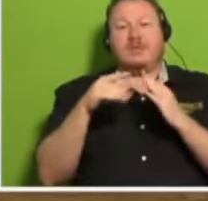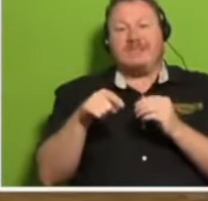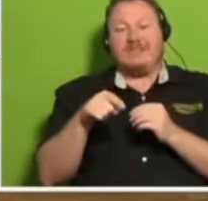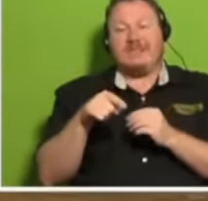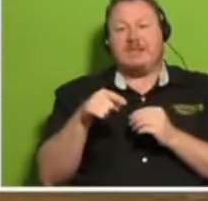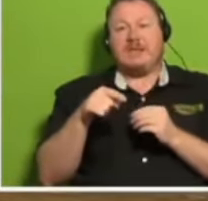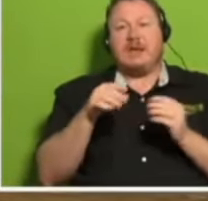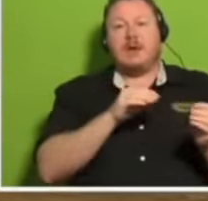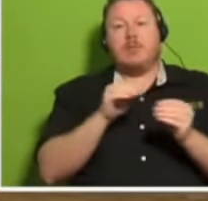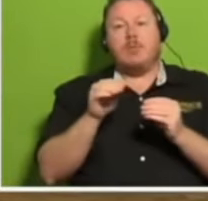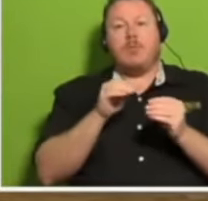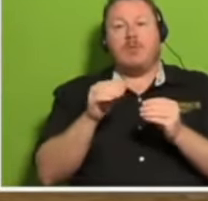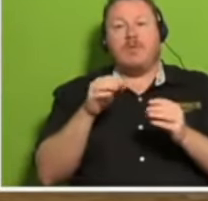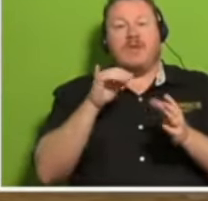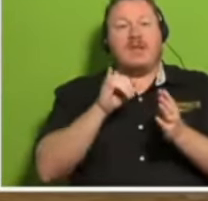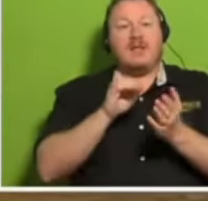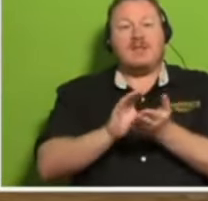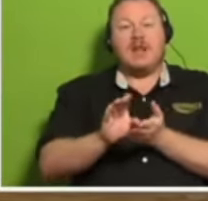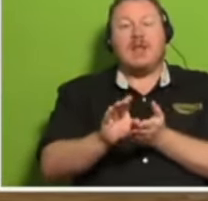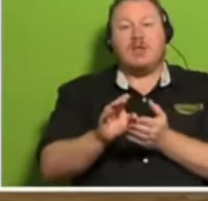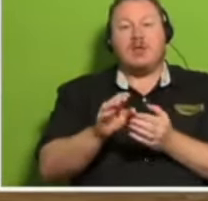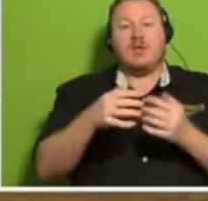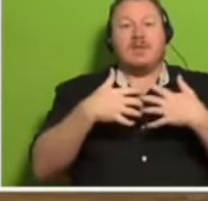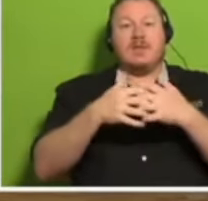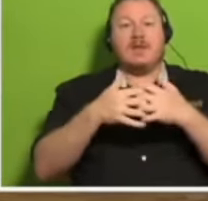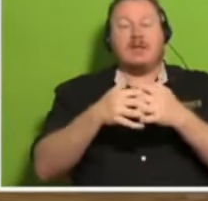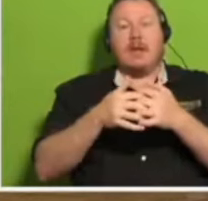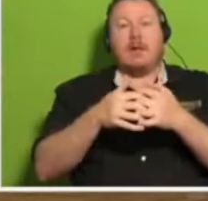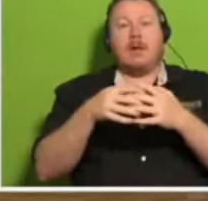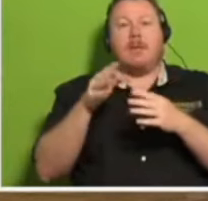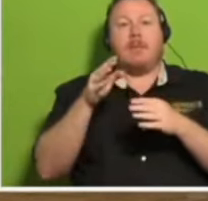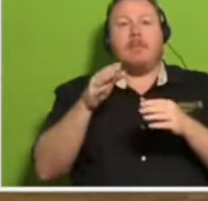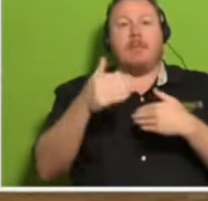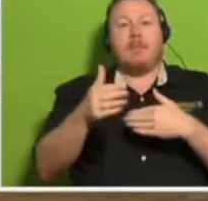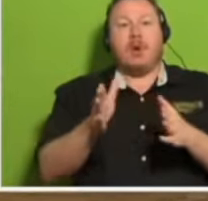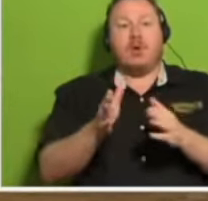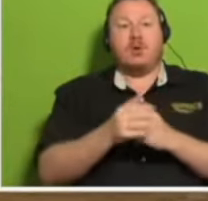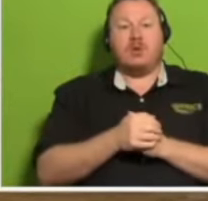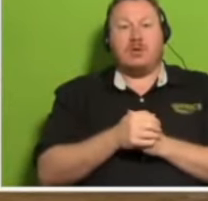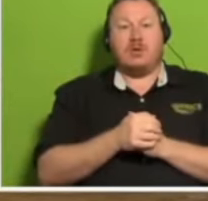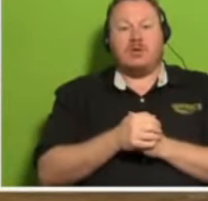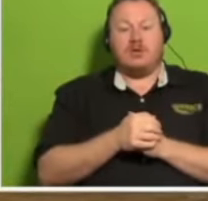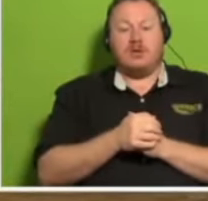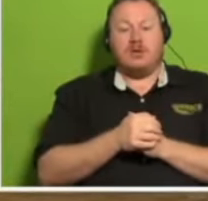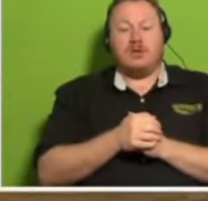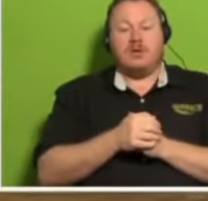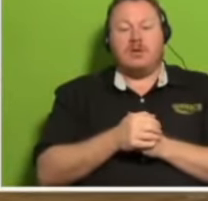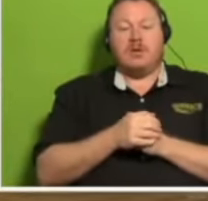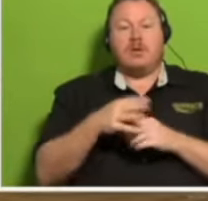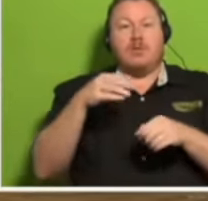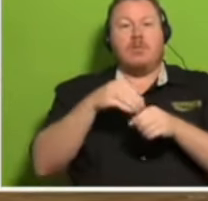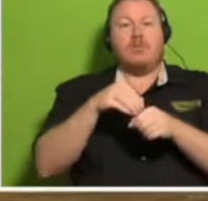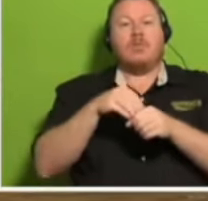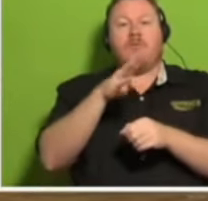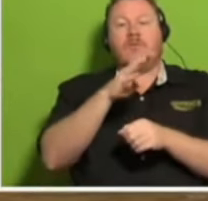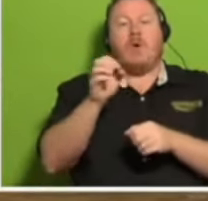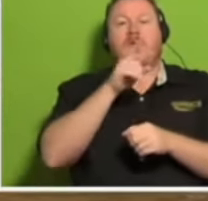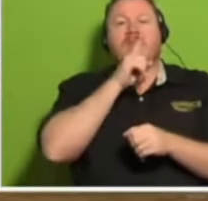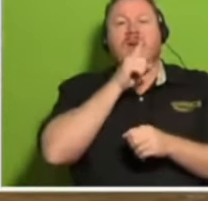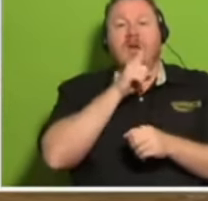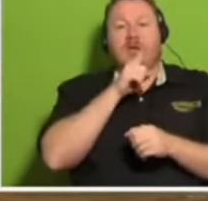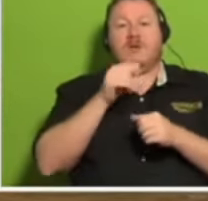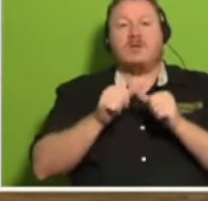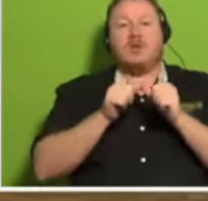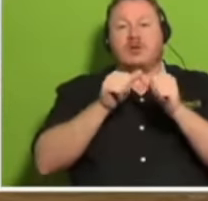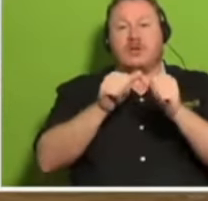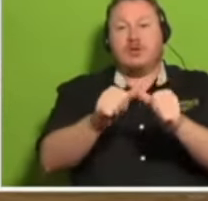migrated through the installation of these set-top boxes. While the work to install the remaining 400,000 continues, we